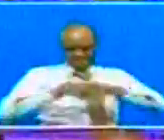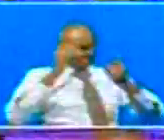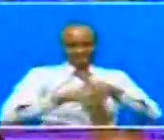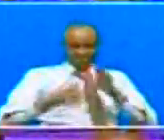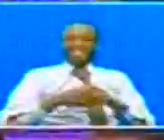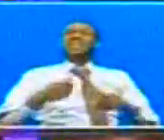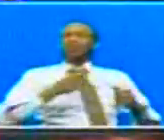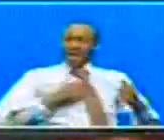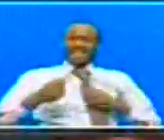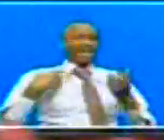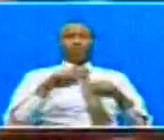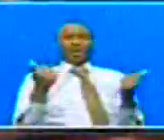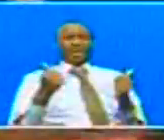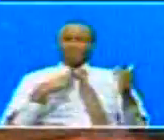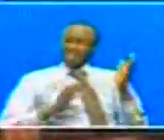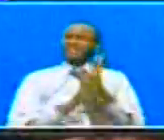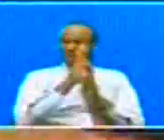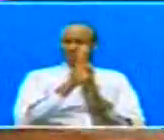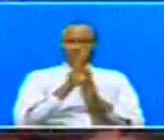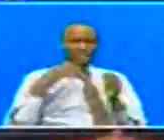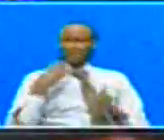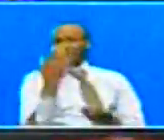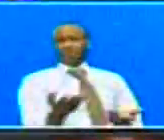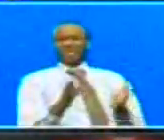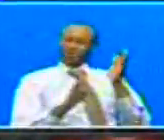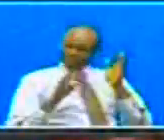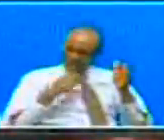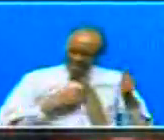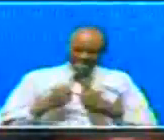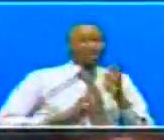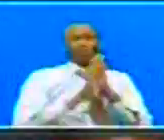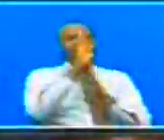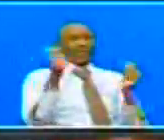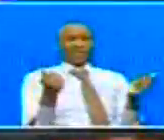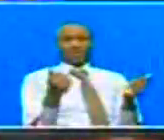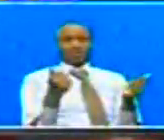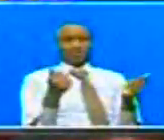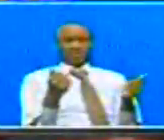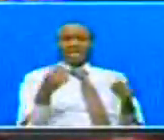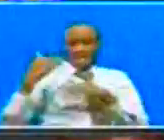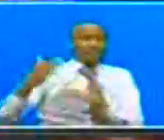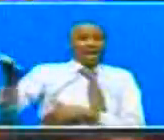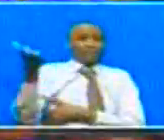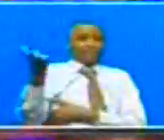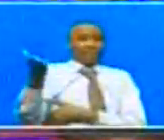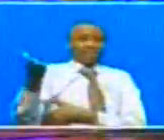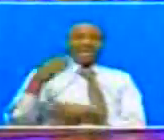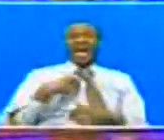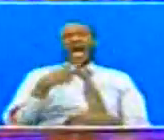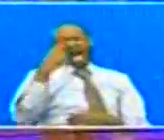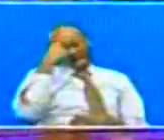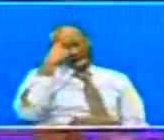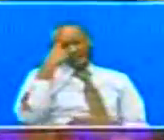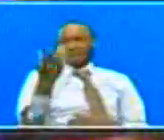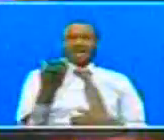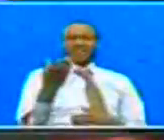Rwanda on its track. People now say, look at how quickly Rwanda has moved on. Yeah, took 20 years. If you remember our neighbor here, Idi Amin Dada. Sorry. How